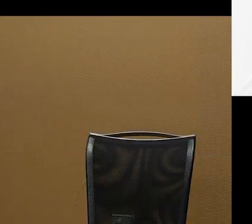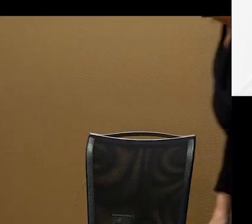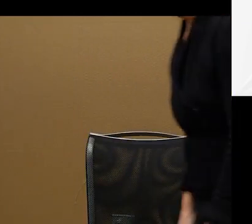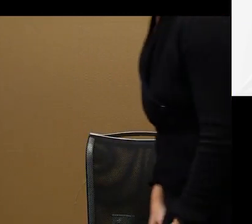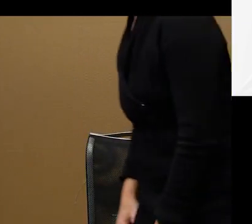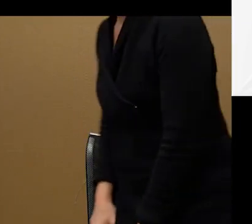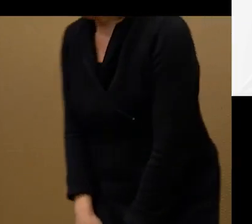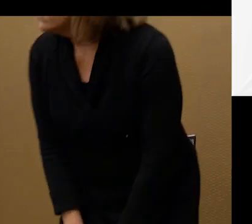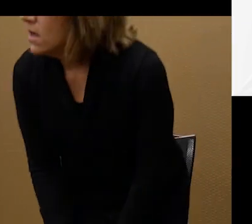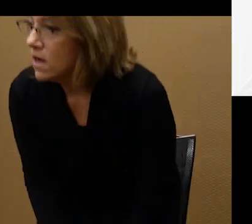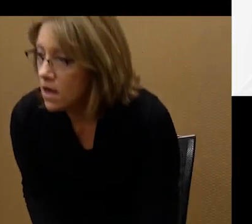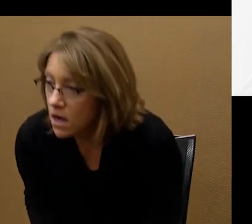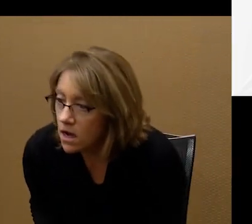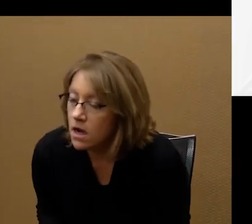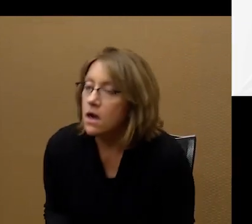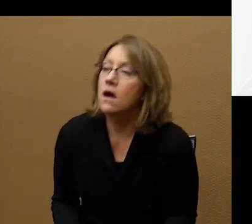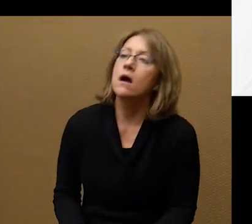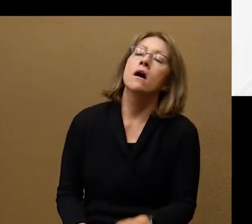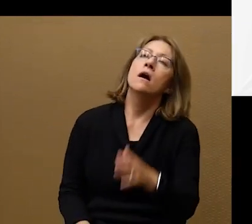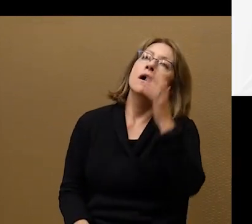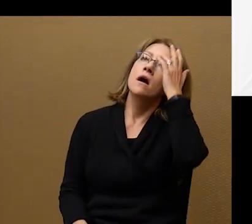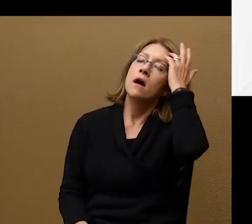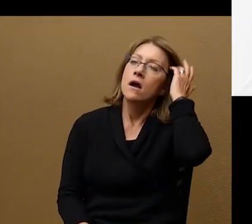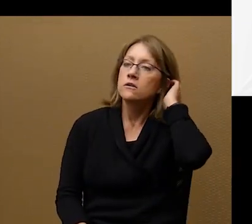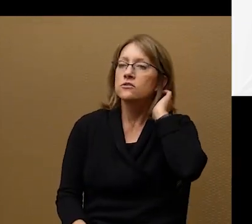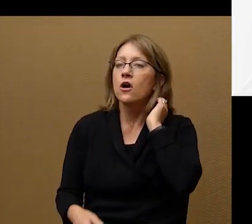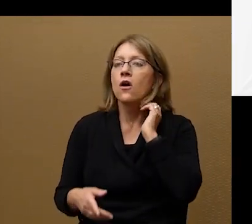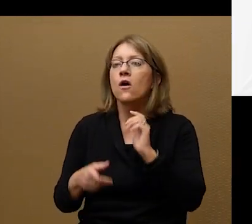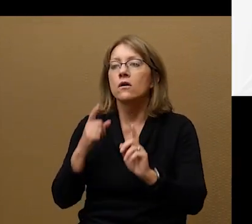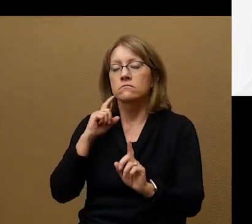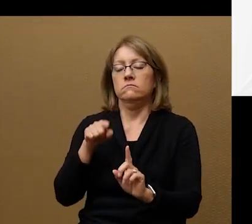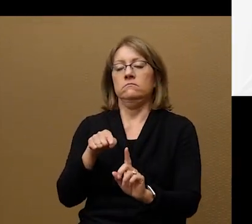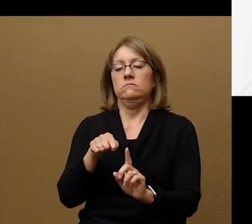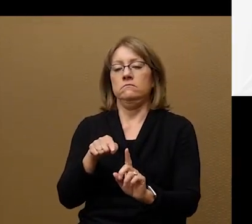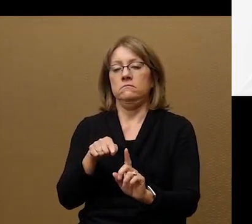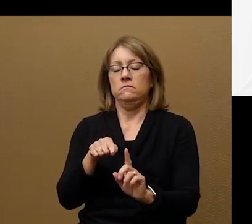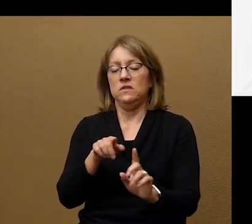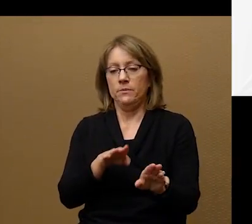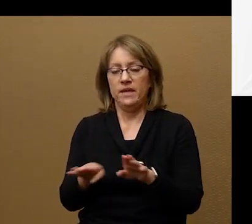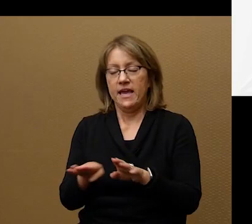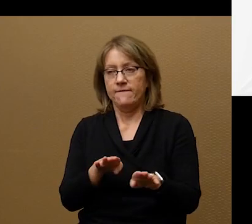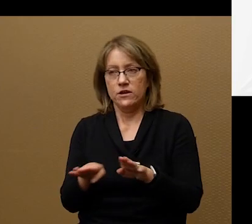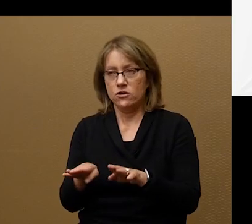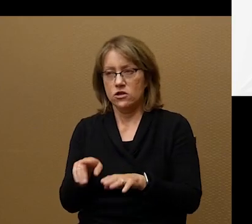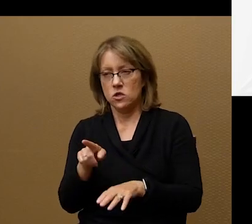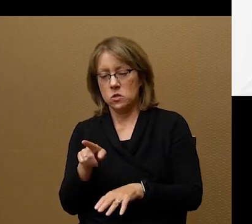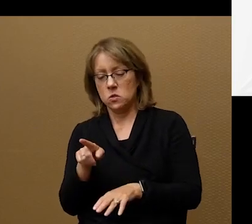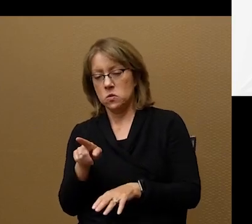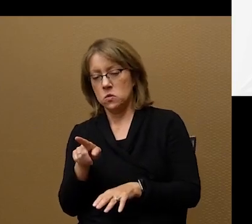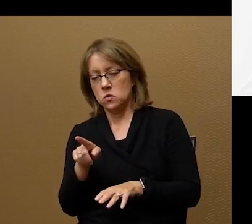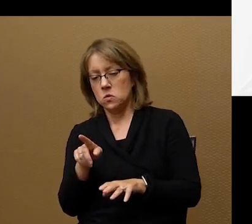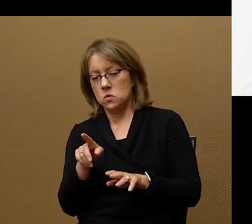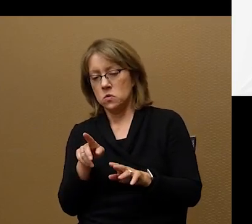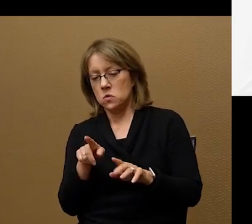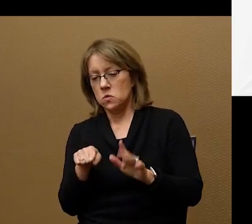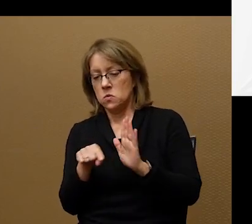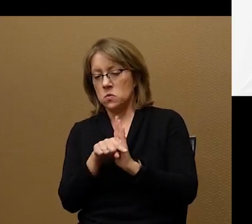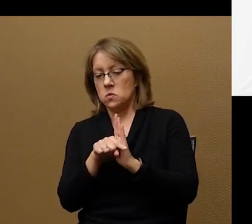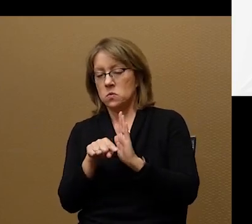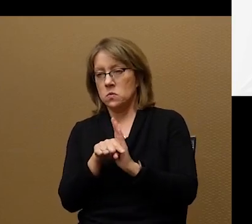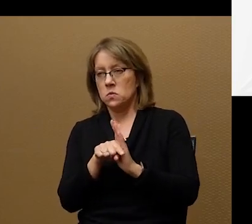when you're starting, you have a behavior and you're starting to figure out, okay, this is an adverse of behavior